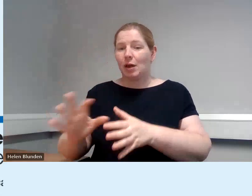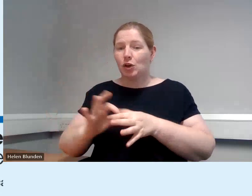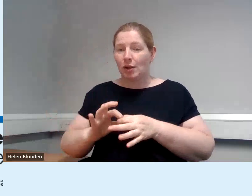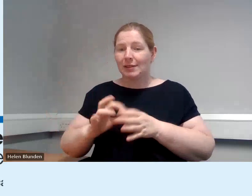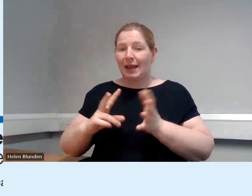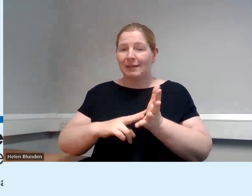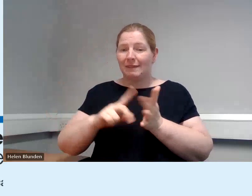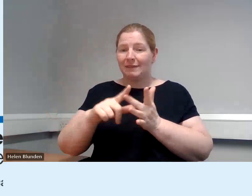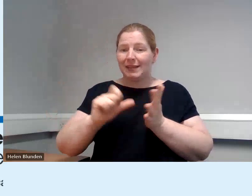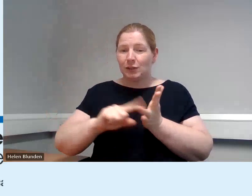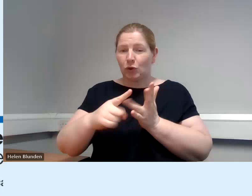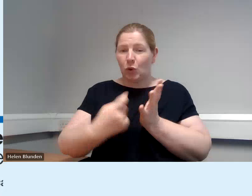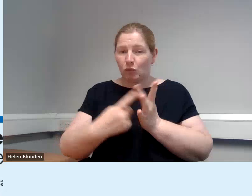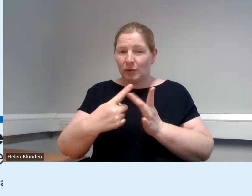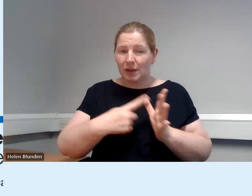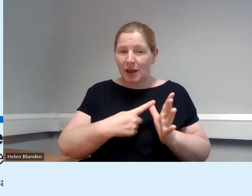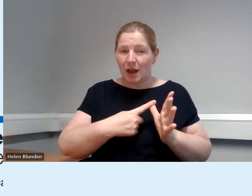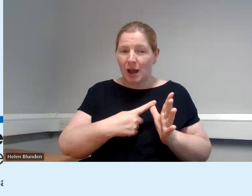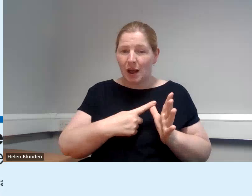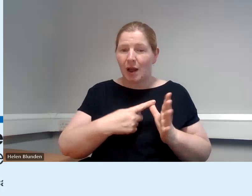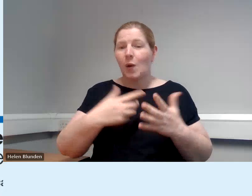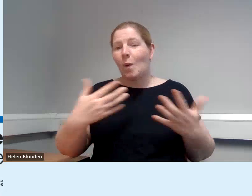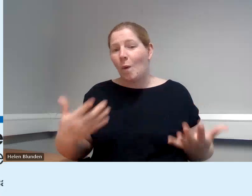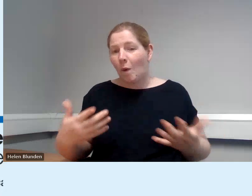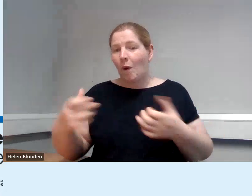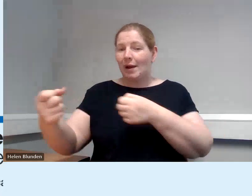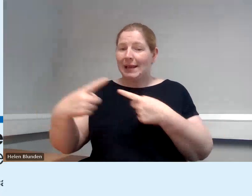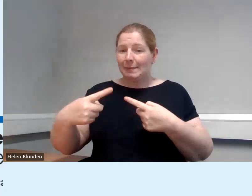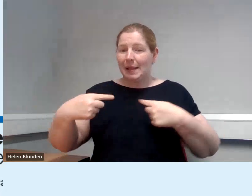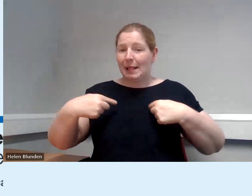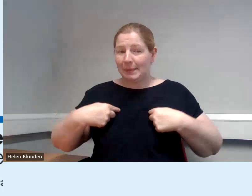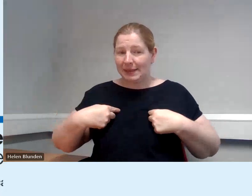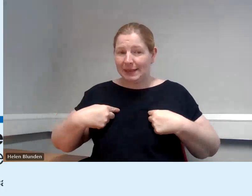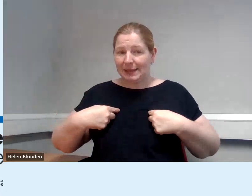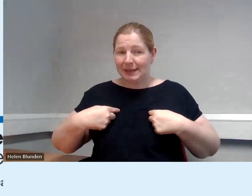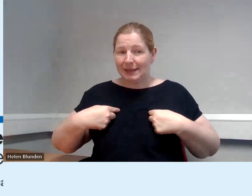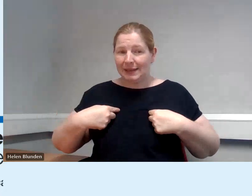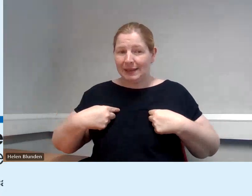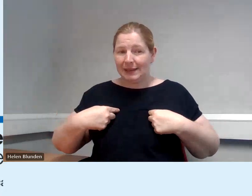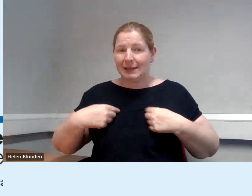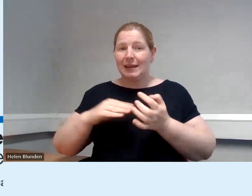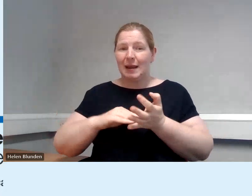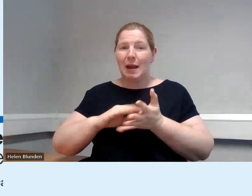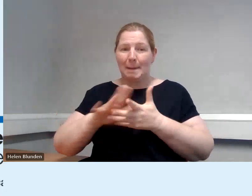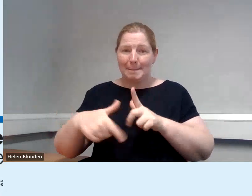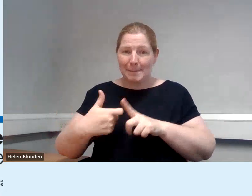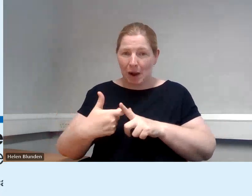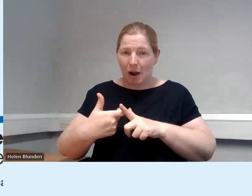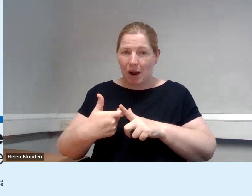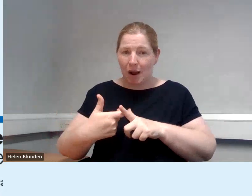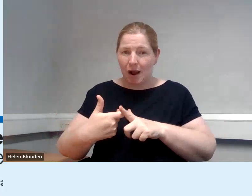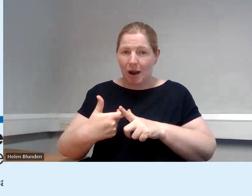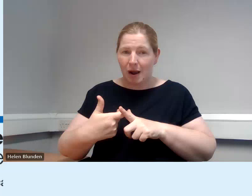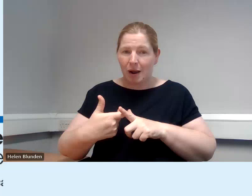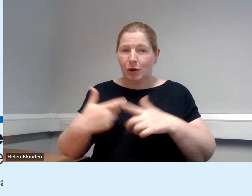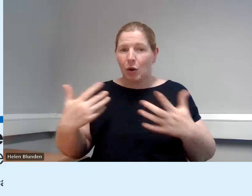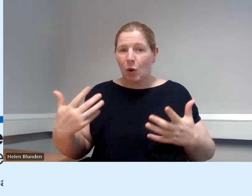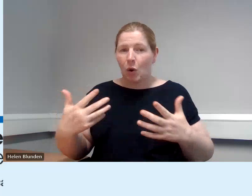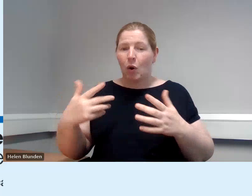Victoria through this chat, or they can email me on the details that I've given, my personal details, or